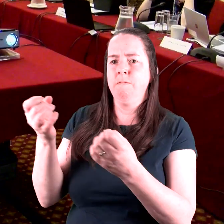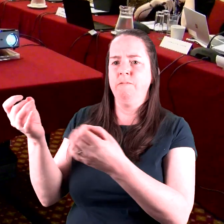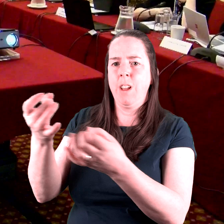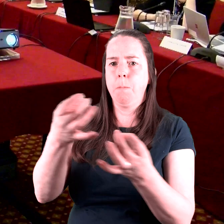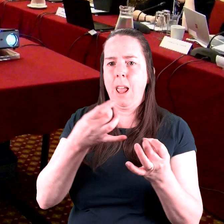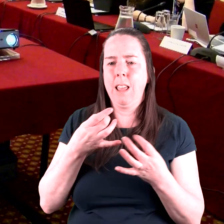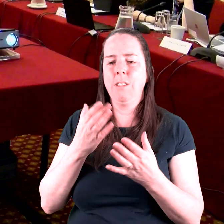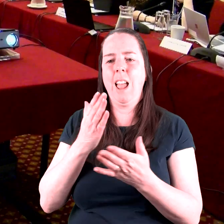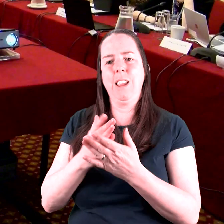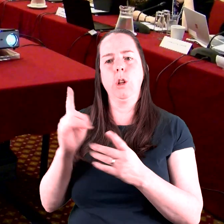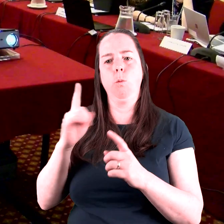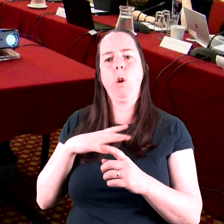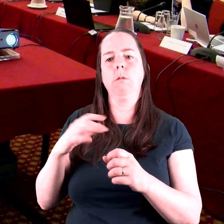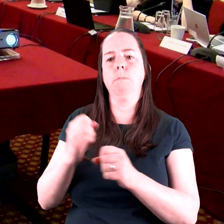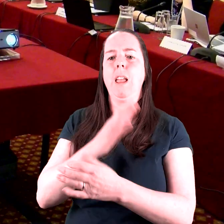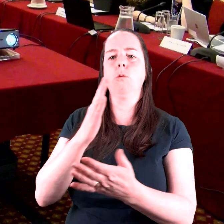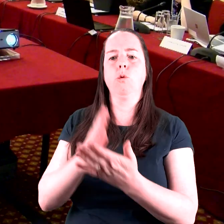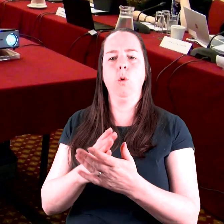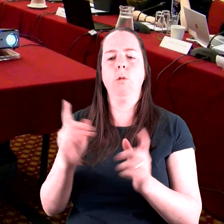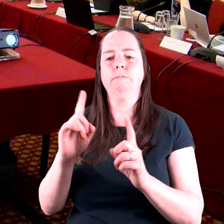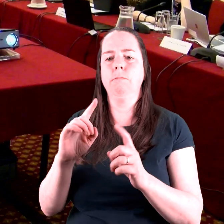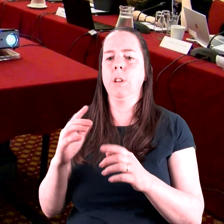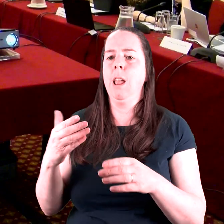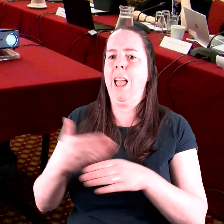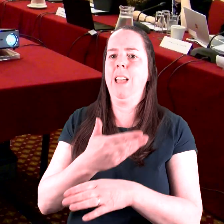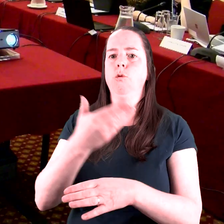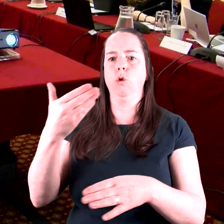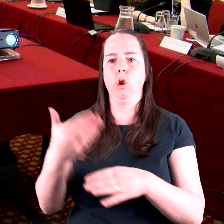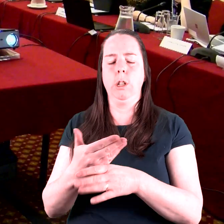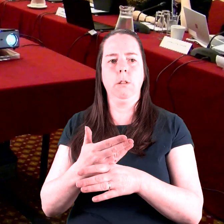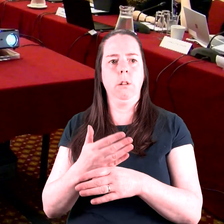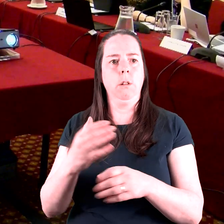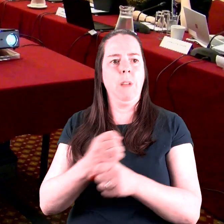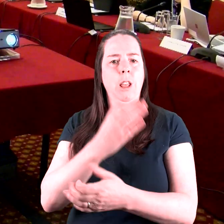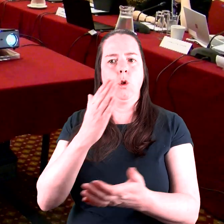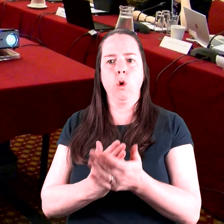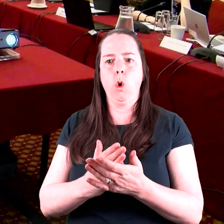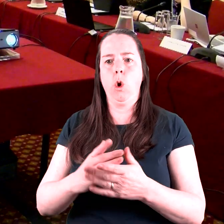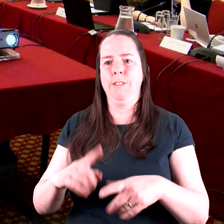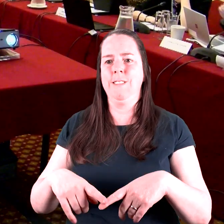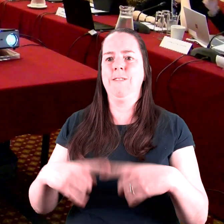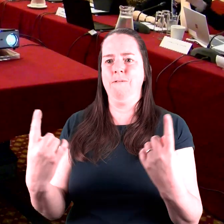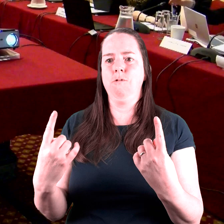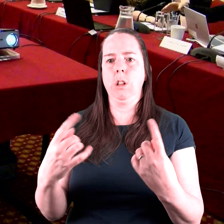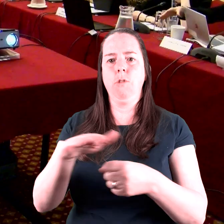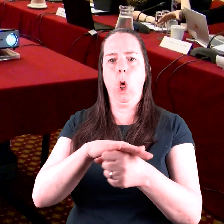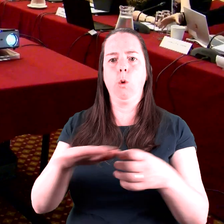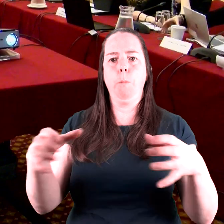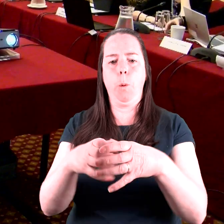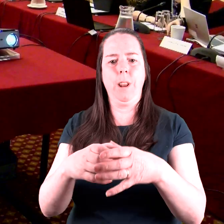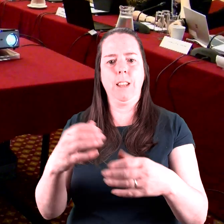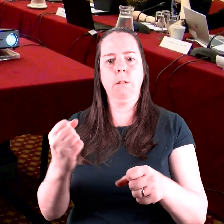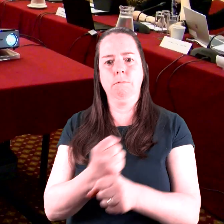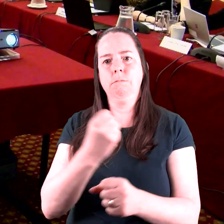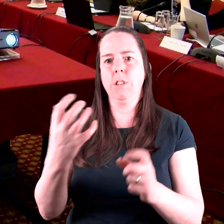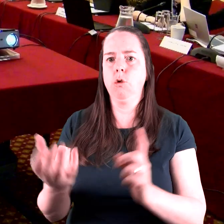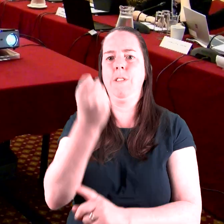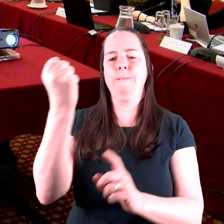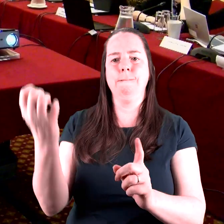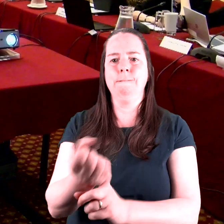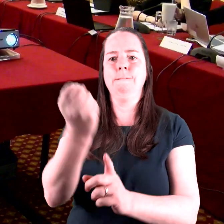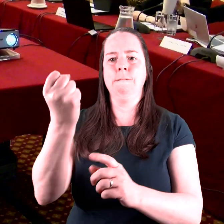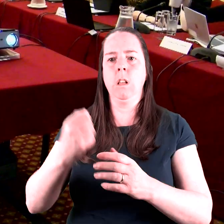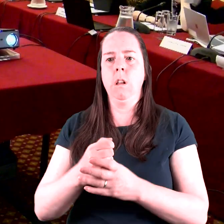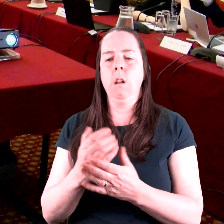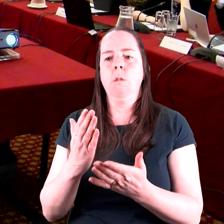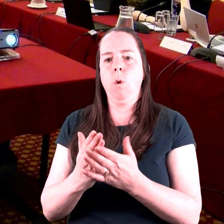and others fed back that actually what we wanted to make sure is that we took action and we made a real difference for our local populations. And therefore we want to make